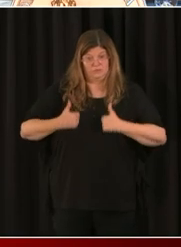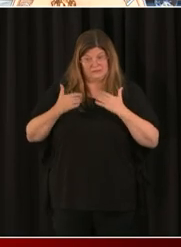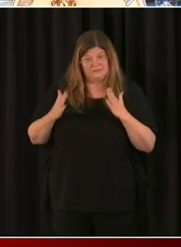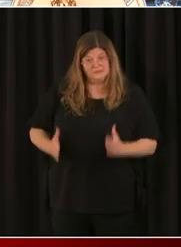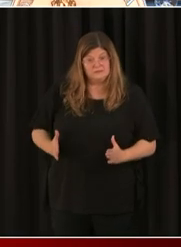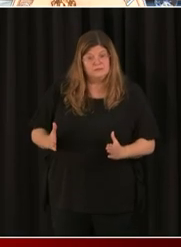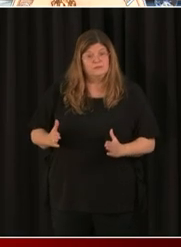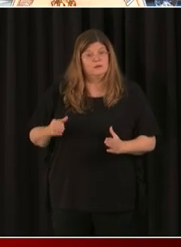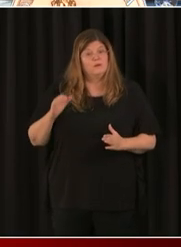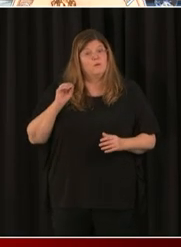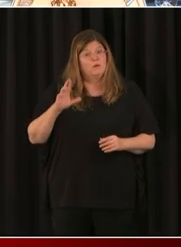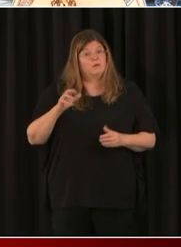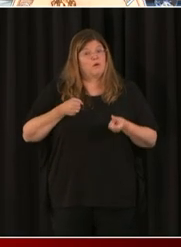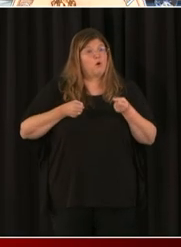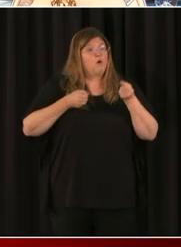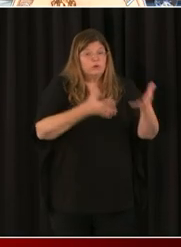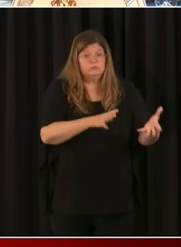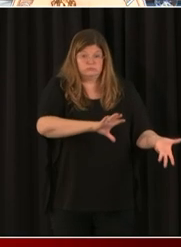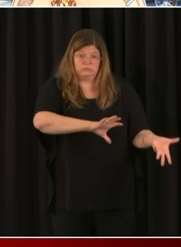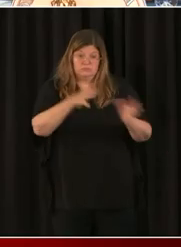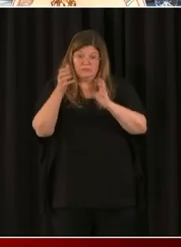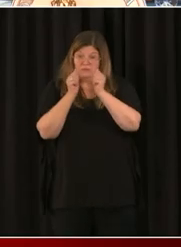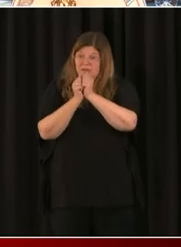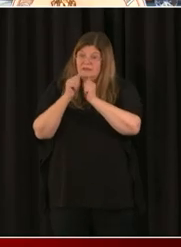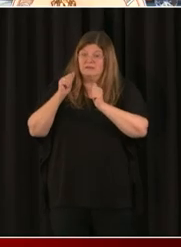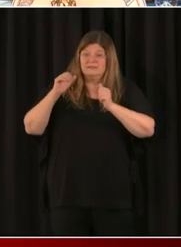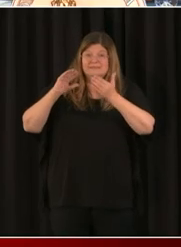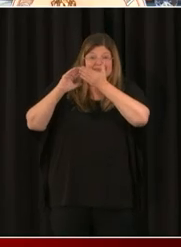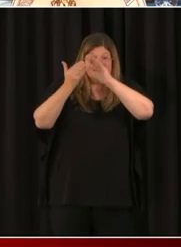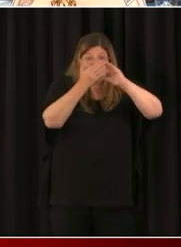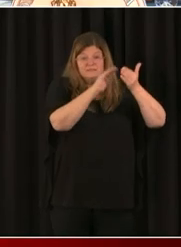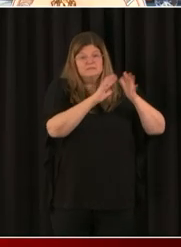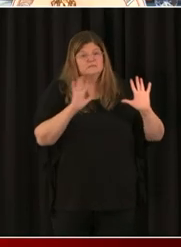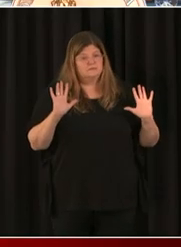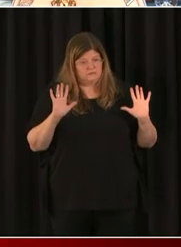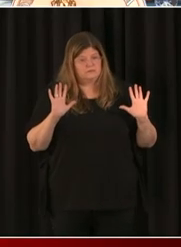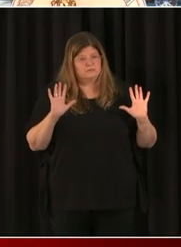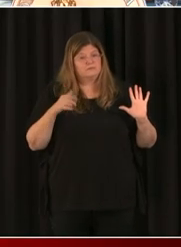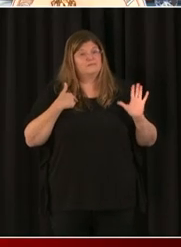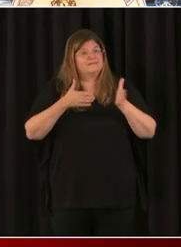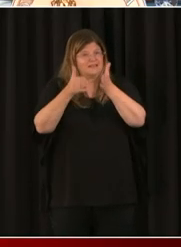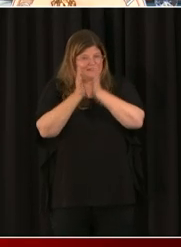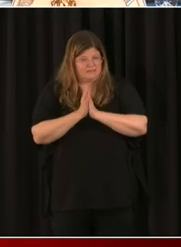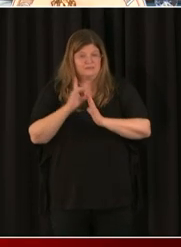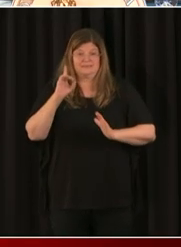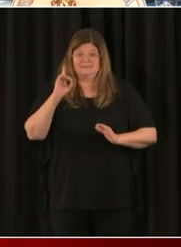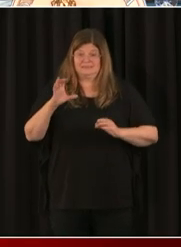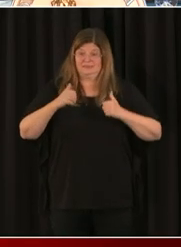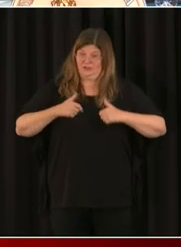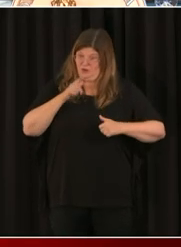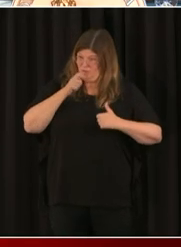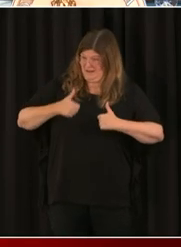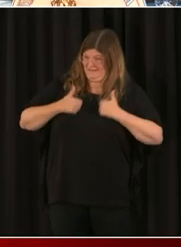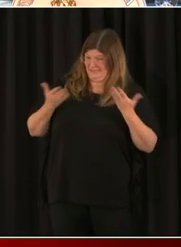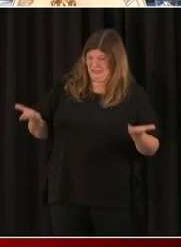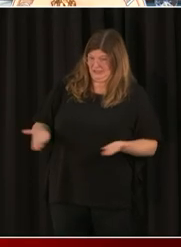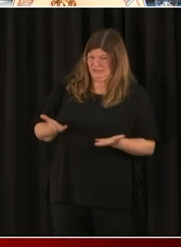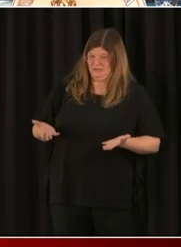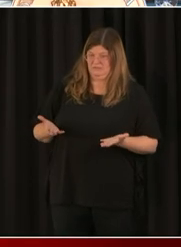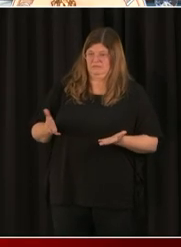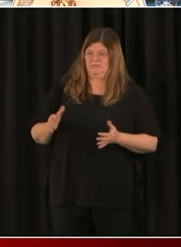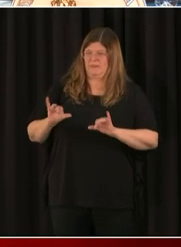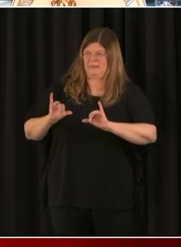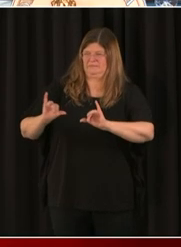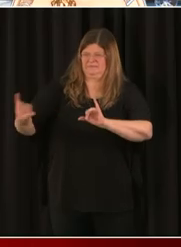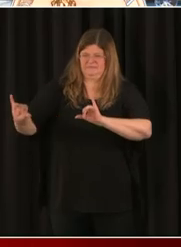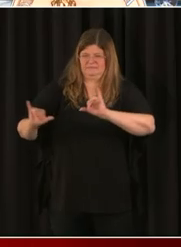residents, or cause destruction in our city. So again, we're asking DC residents and people who live in the